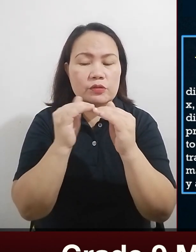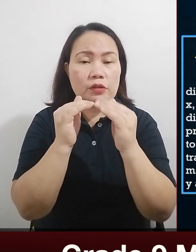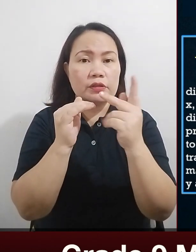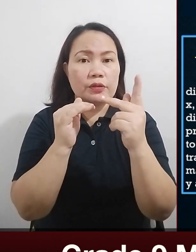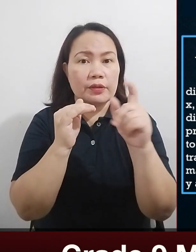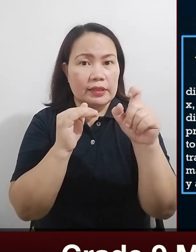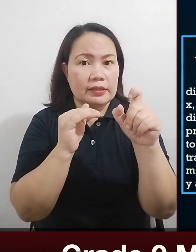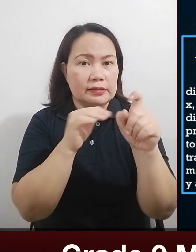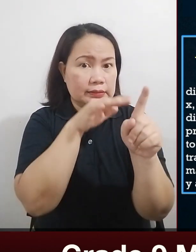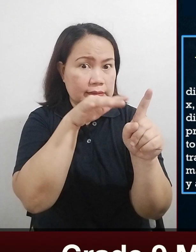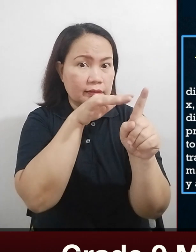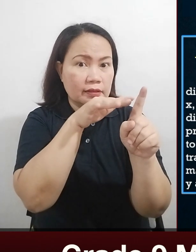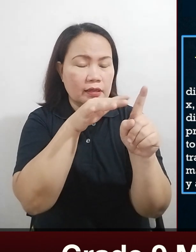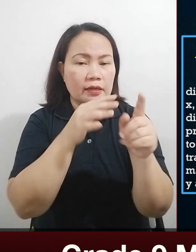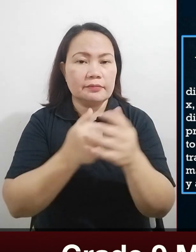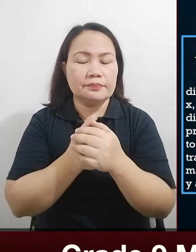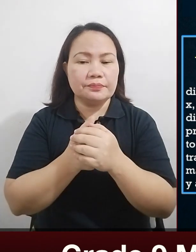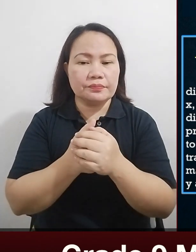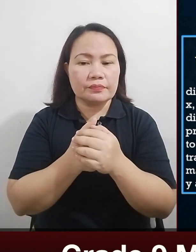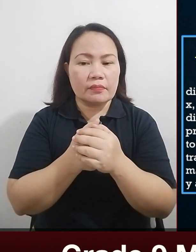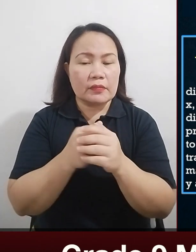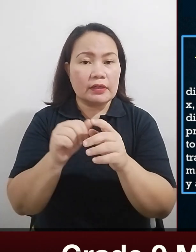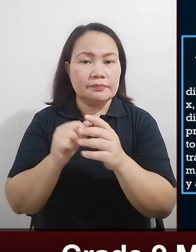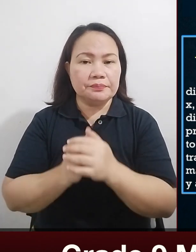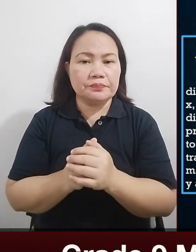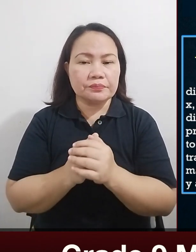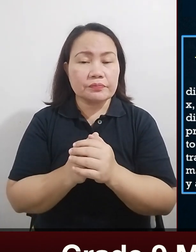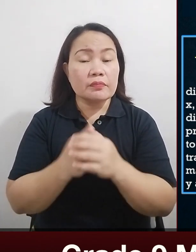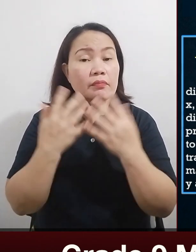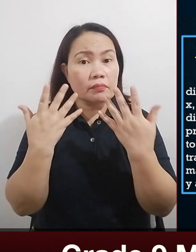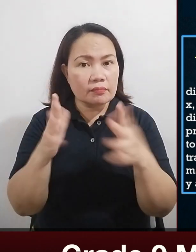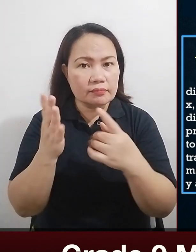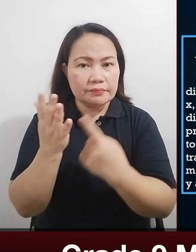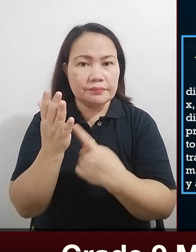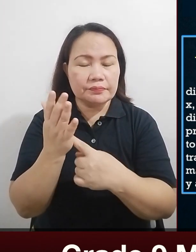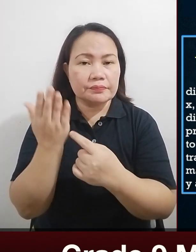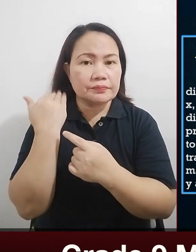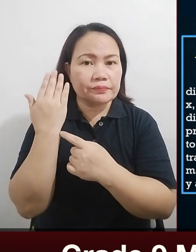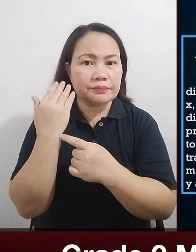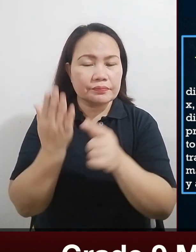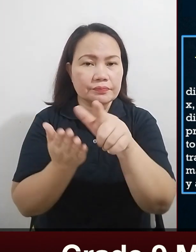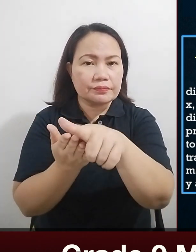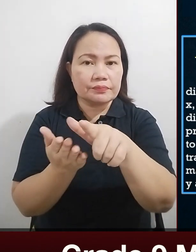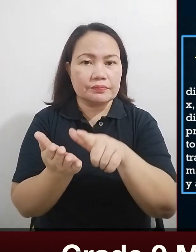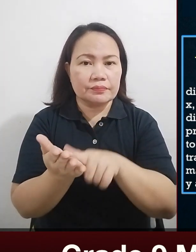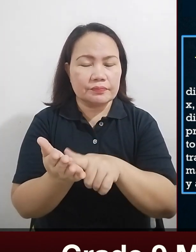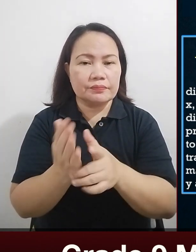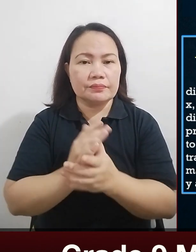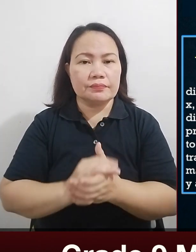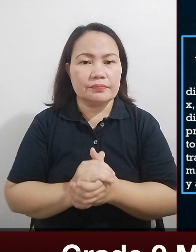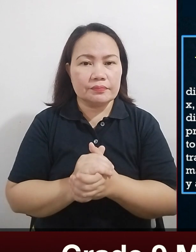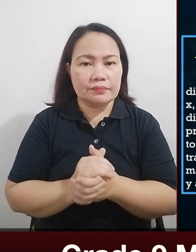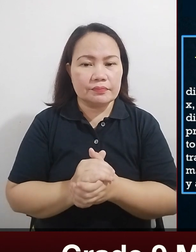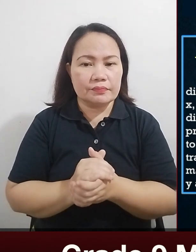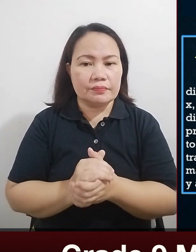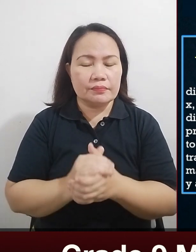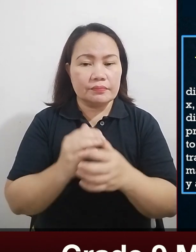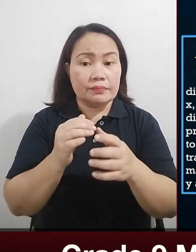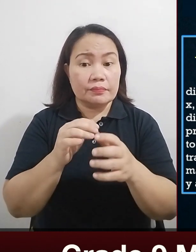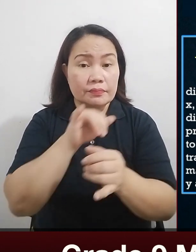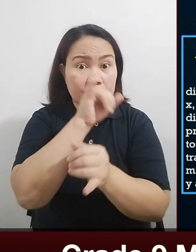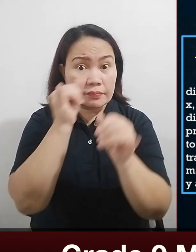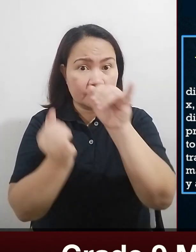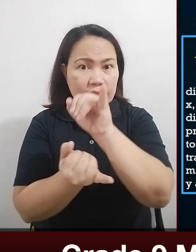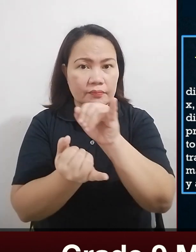paano natin tinatranslate yung iba't ibang variation na na-discuss na natin in our previous video lesson.